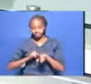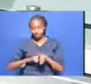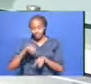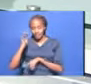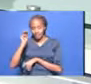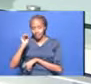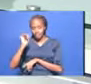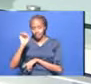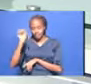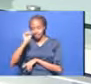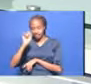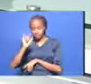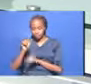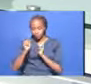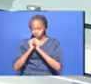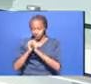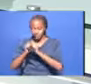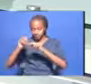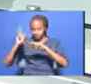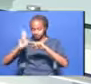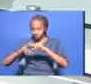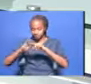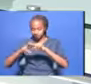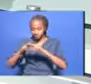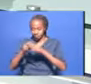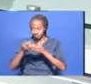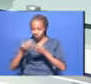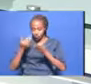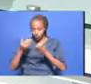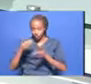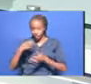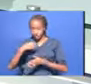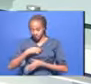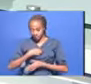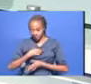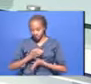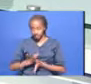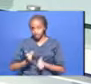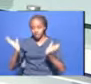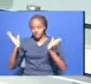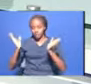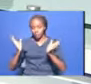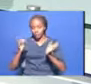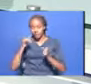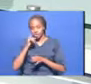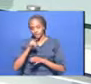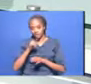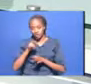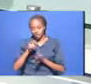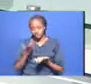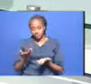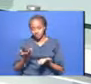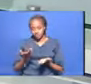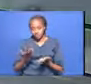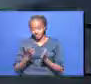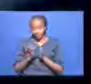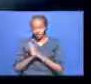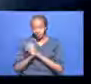sit-down with a retired general, and this is his story in the premiere episode of Military